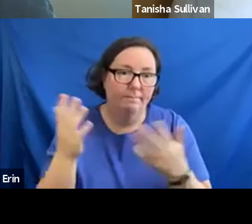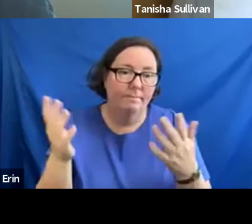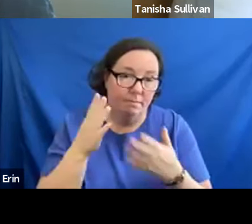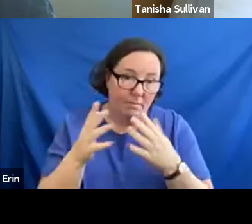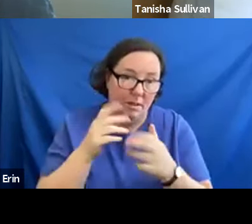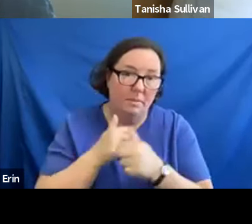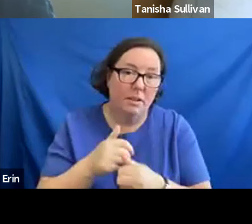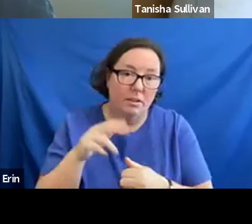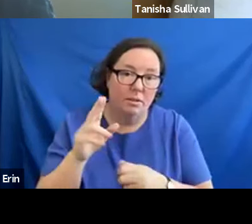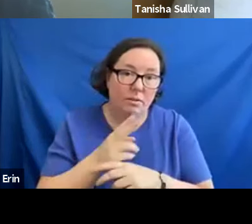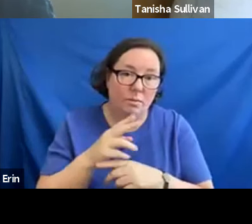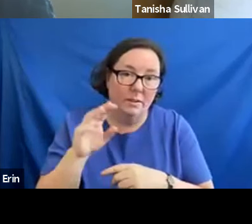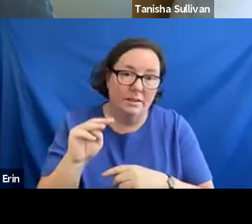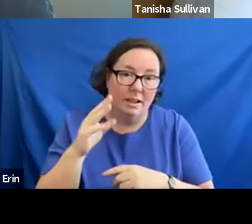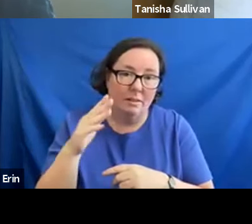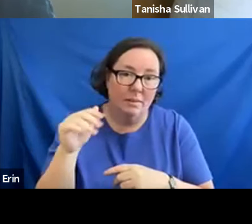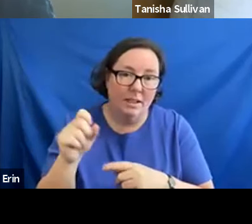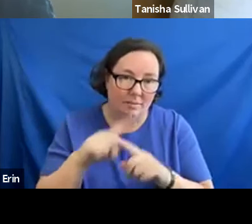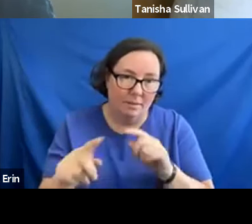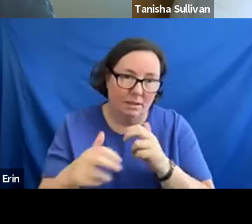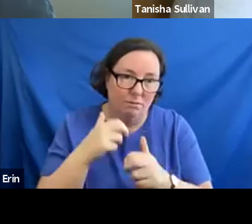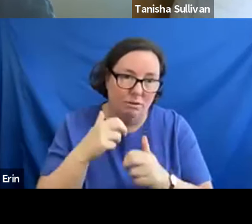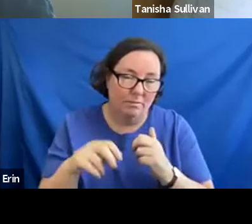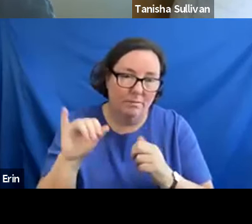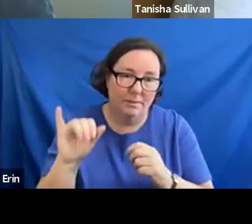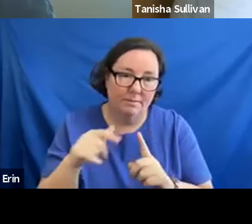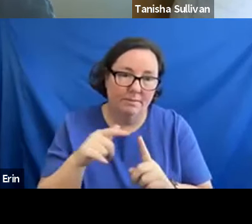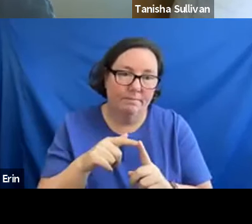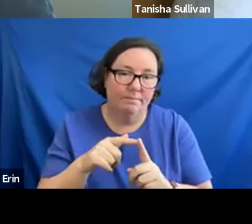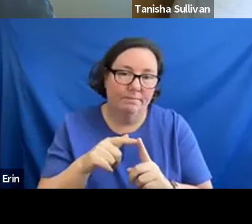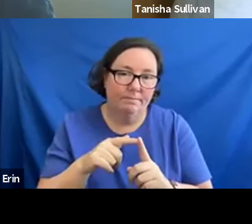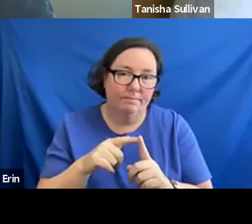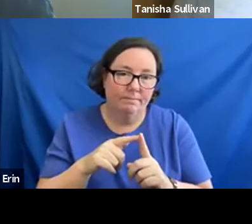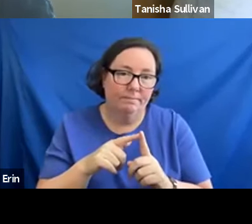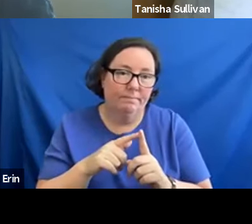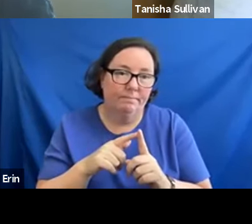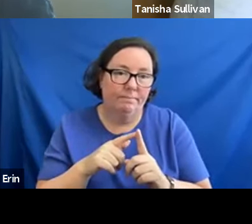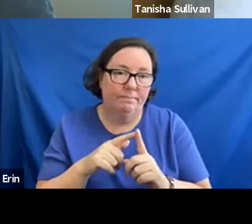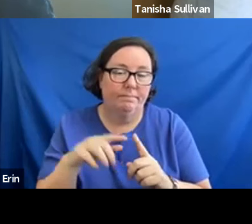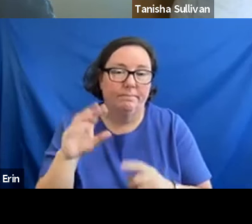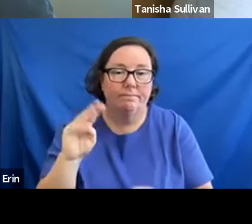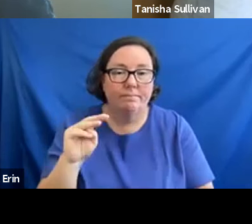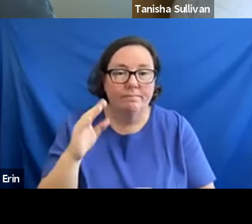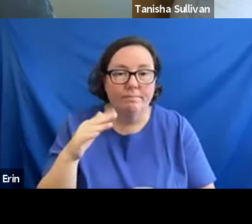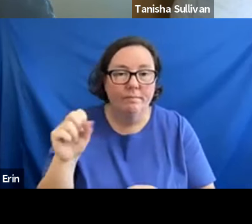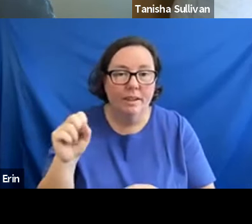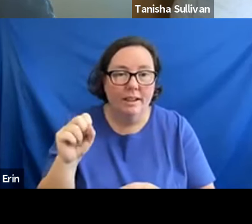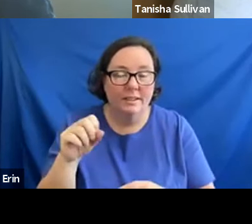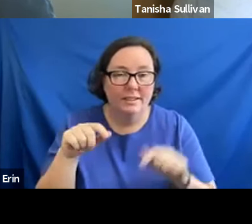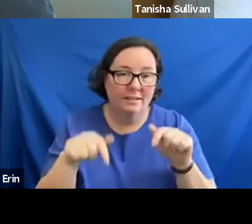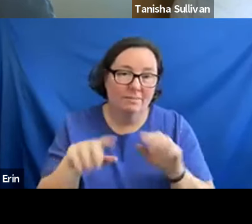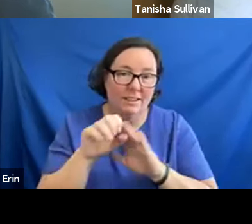even to use the MCAS as a measure. The problem with that is MCAS in the Commonwealth